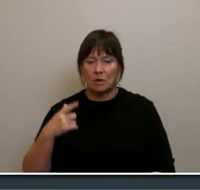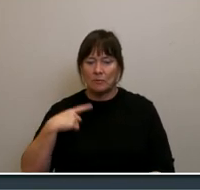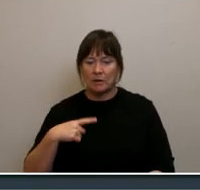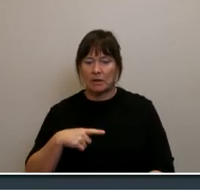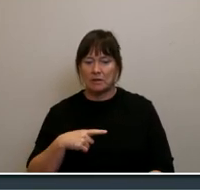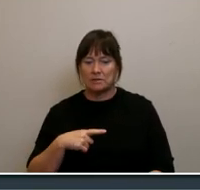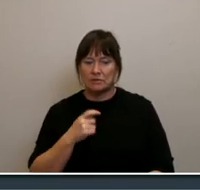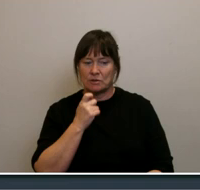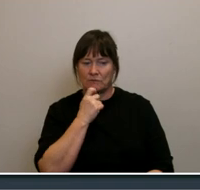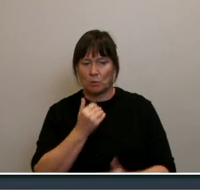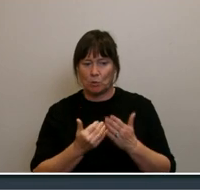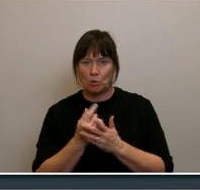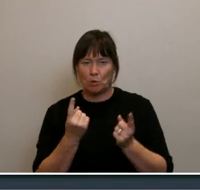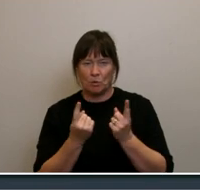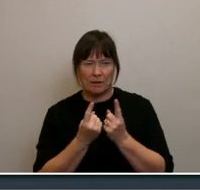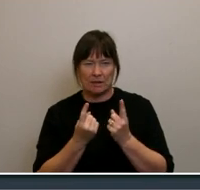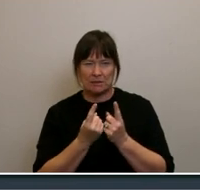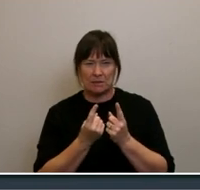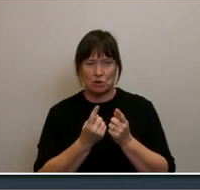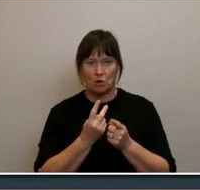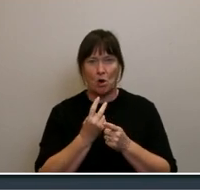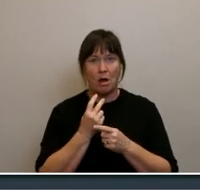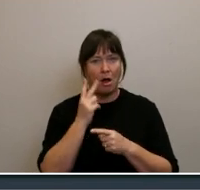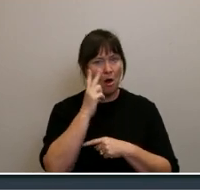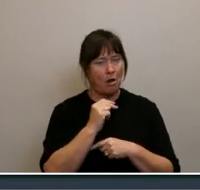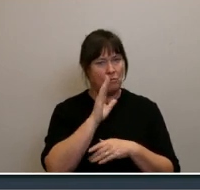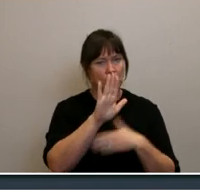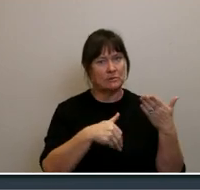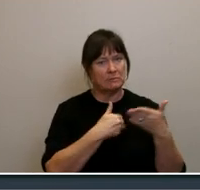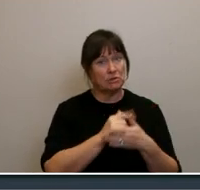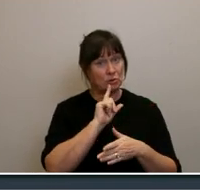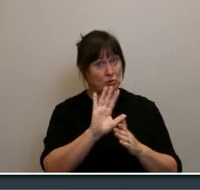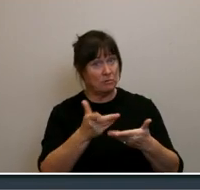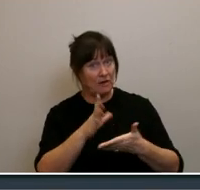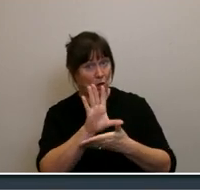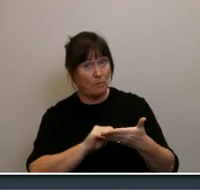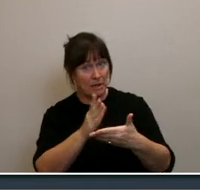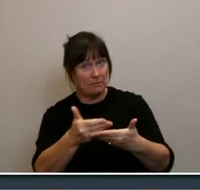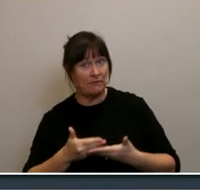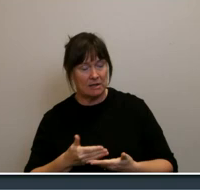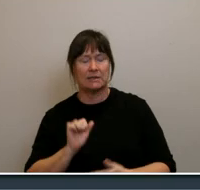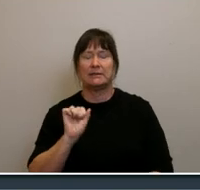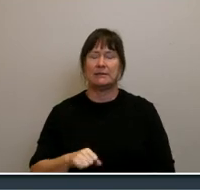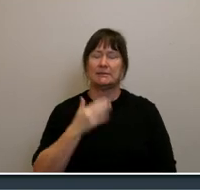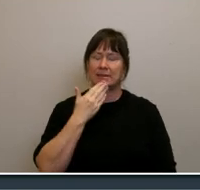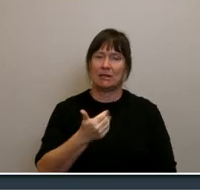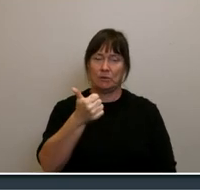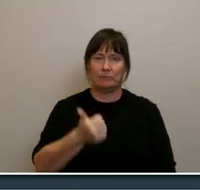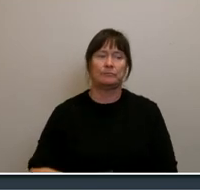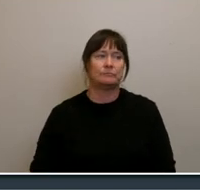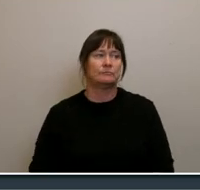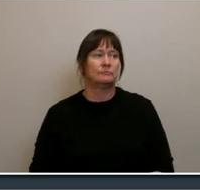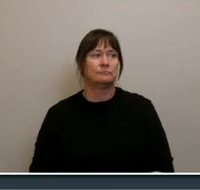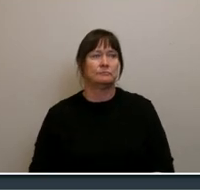Because there were a few new things in your oral submission, would we be able to have a copy of Absolutely. Of what you presented to us. That would be very helpful. Thank you very